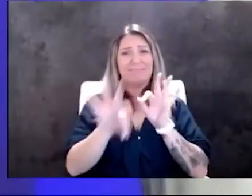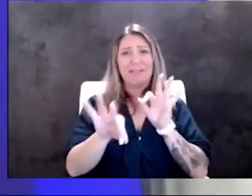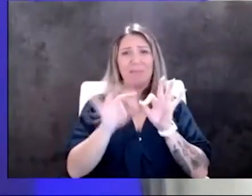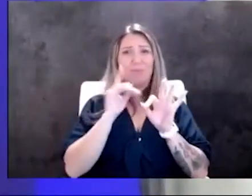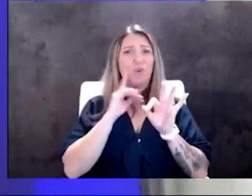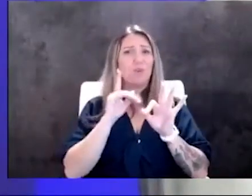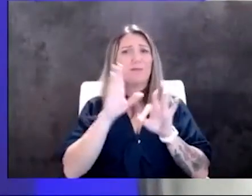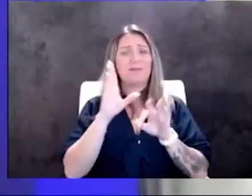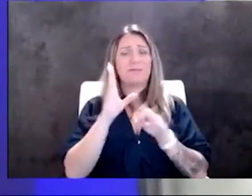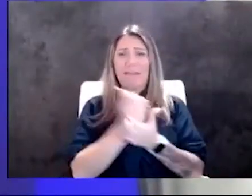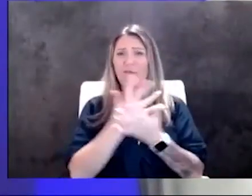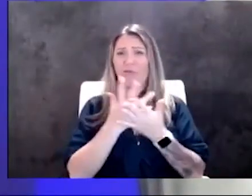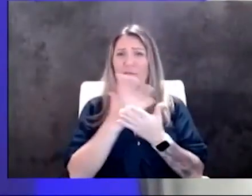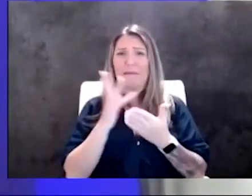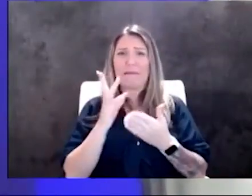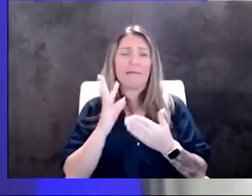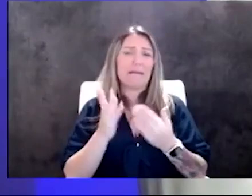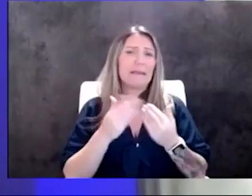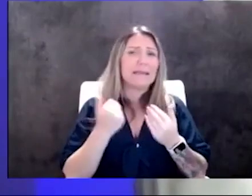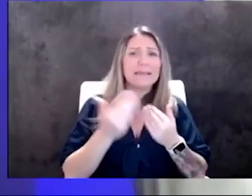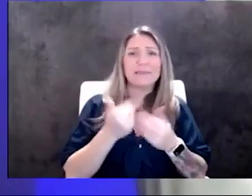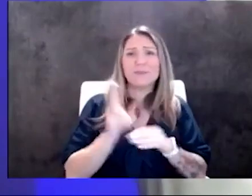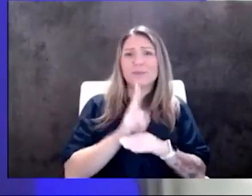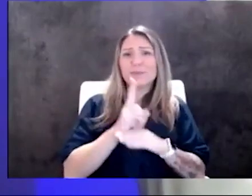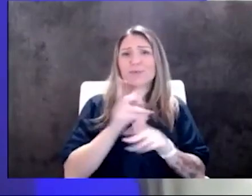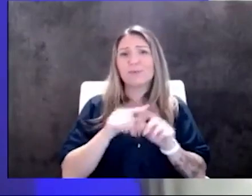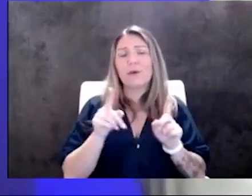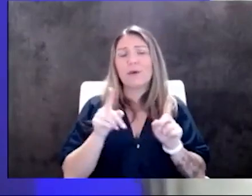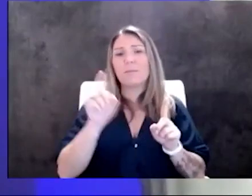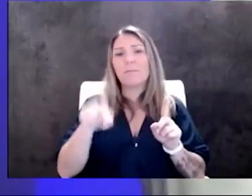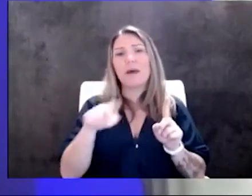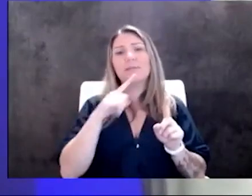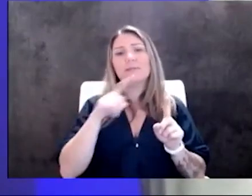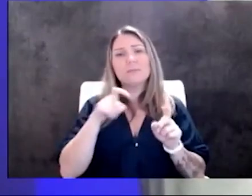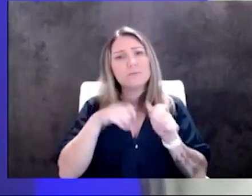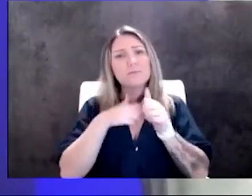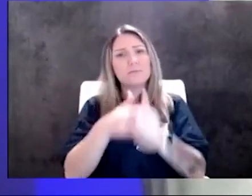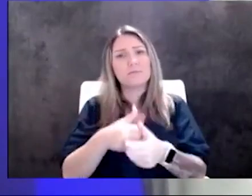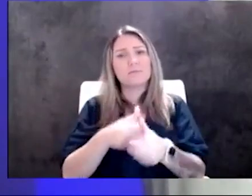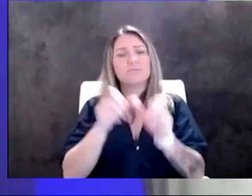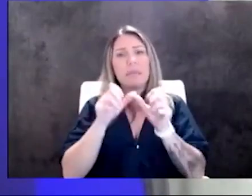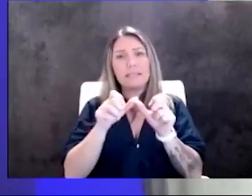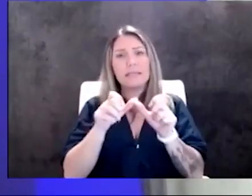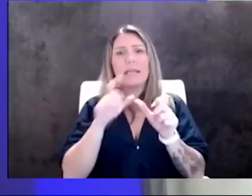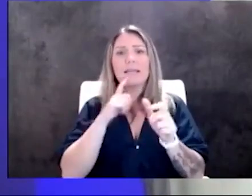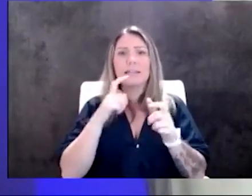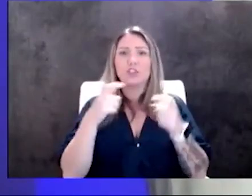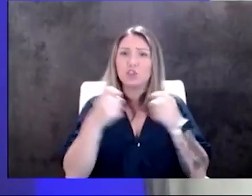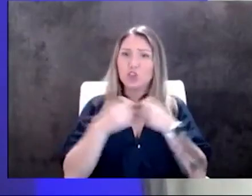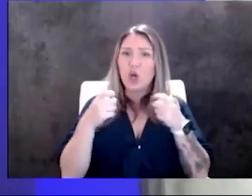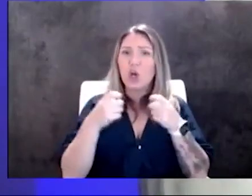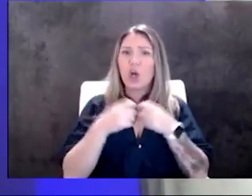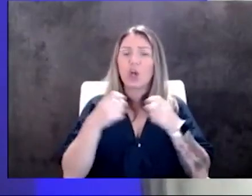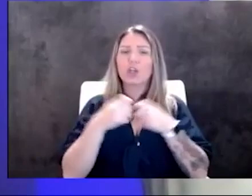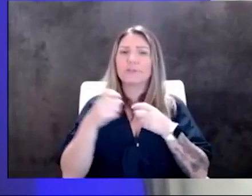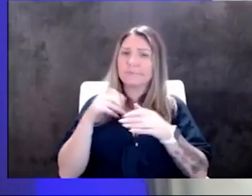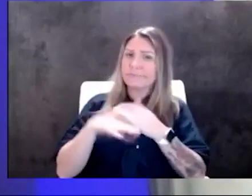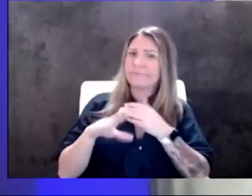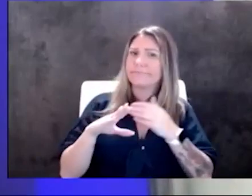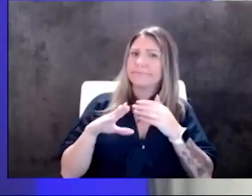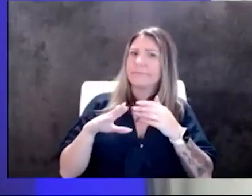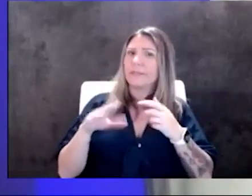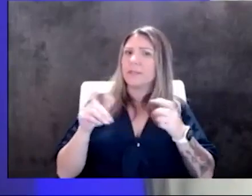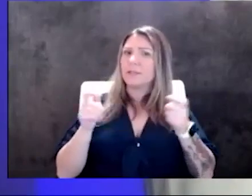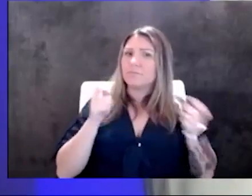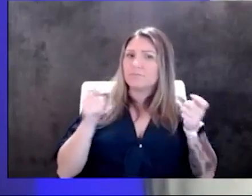easy to use. But if but you do have to have some upkeep to it. You have to charge the device. You have to kind of come in for the regular maintenance. If someone that doesn't like coming